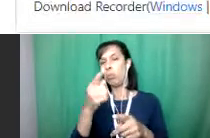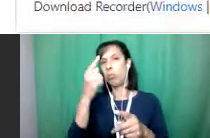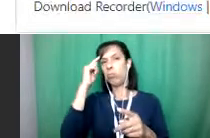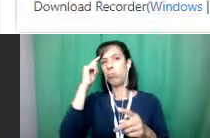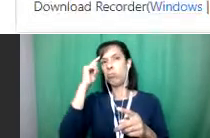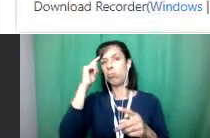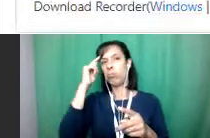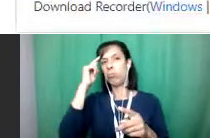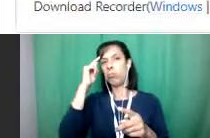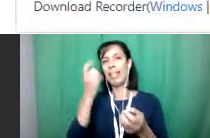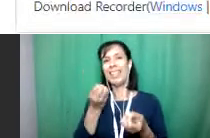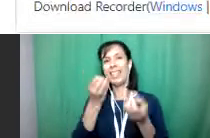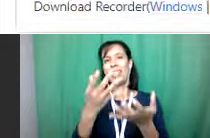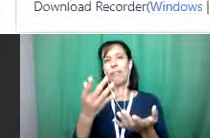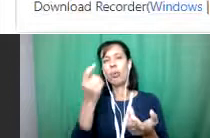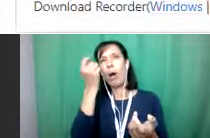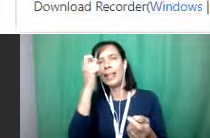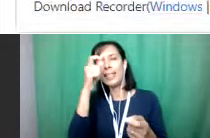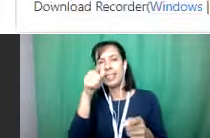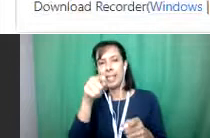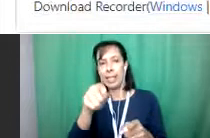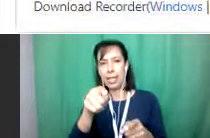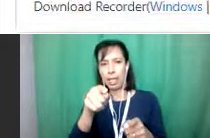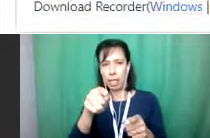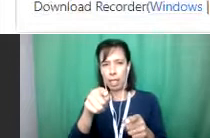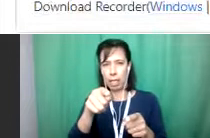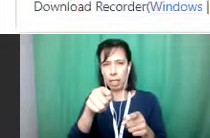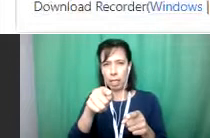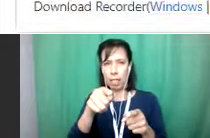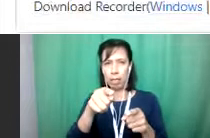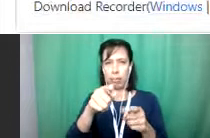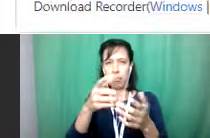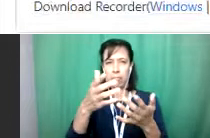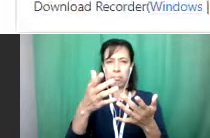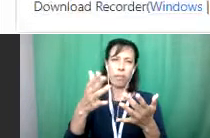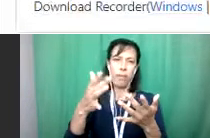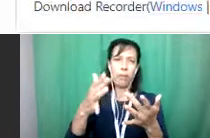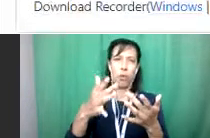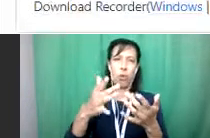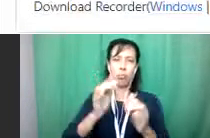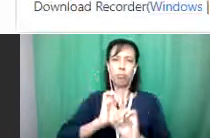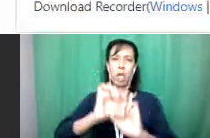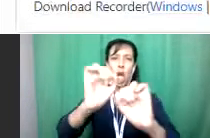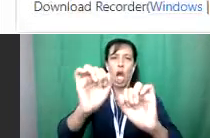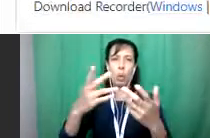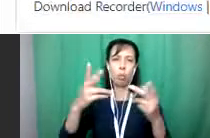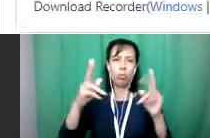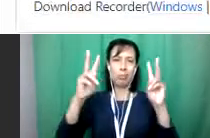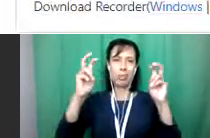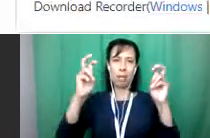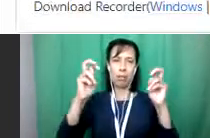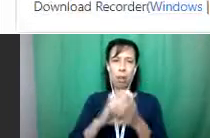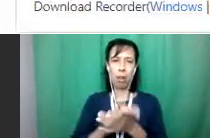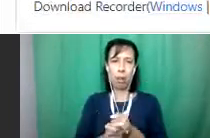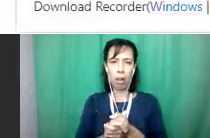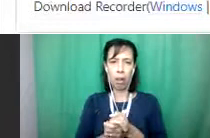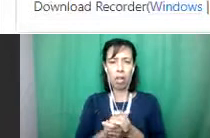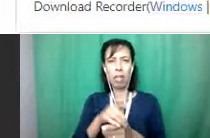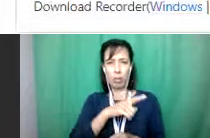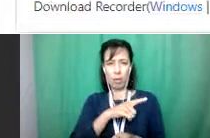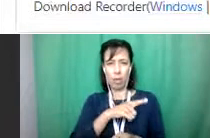your dissertation title, you might use the phrase children's attitudes, or parents' attitudes, or parents